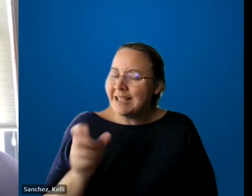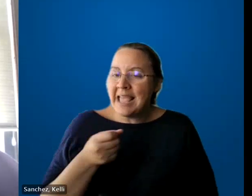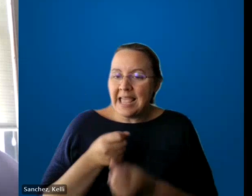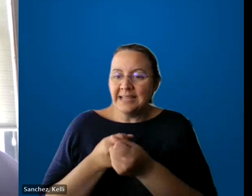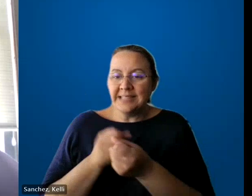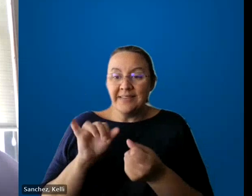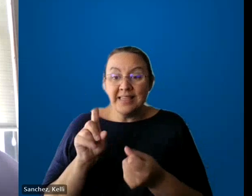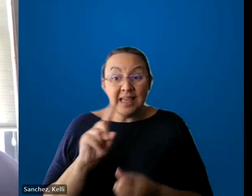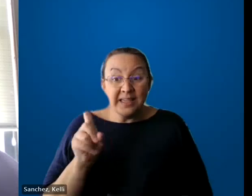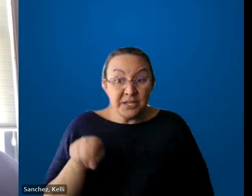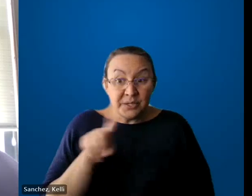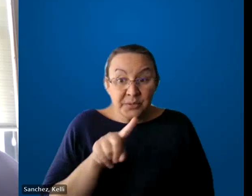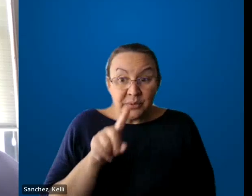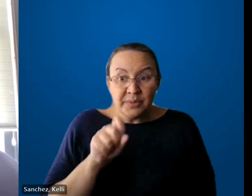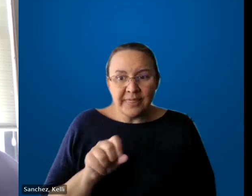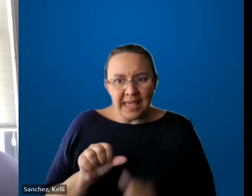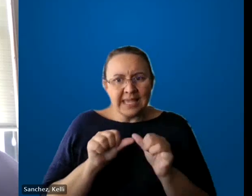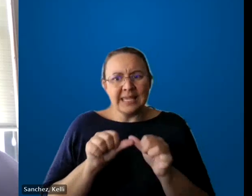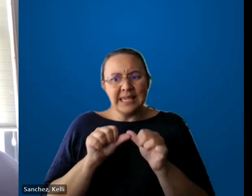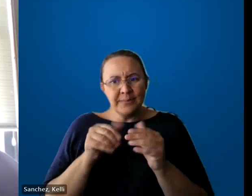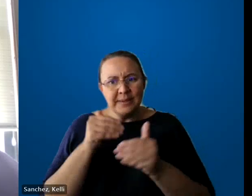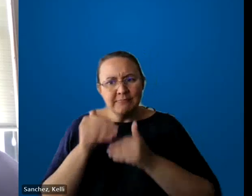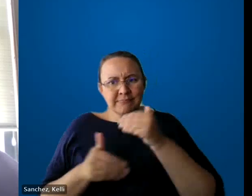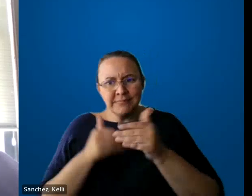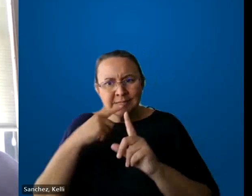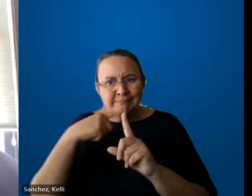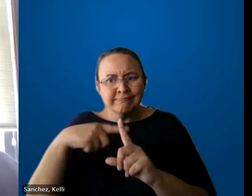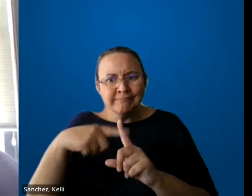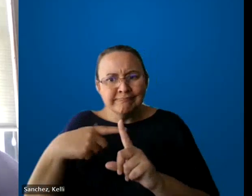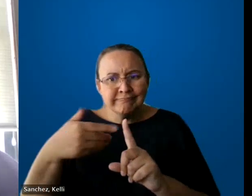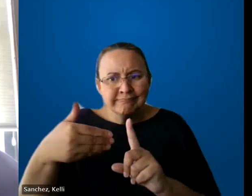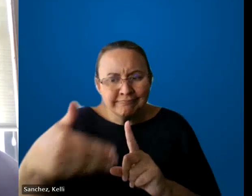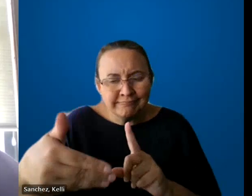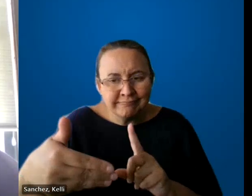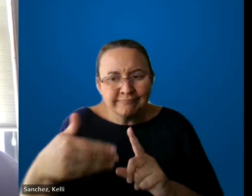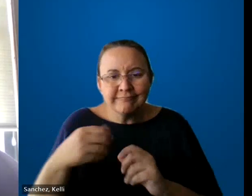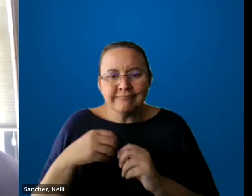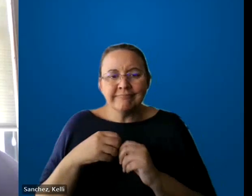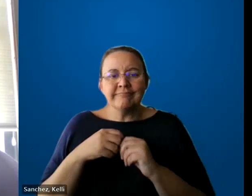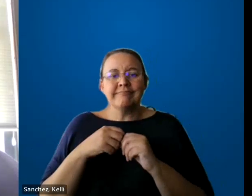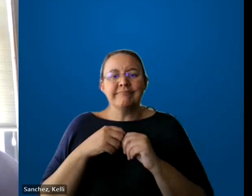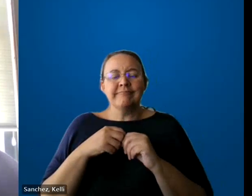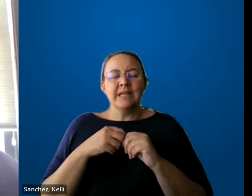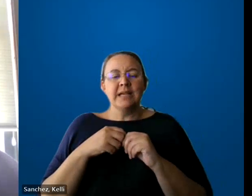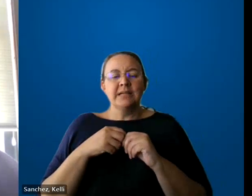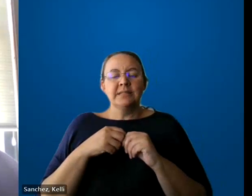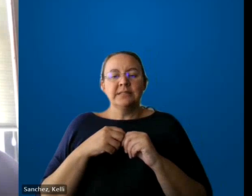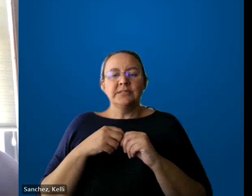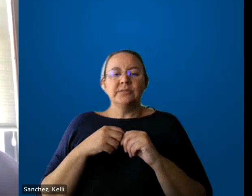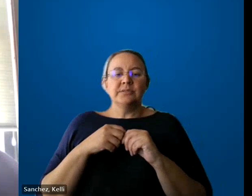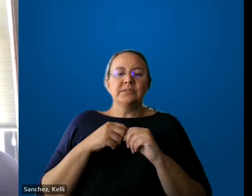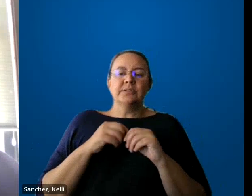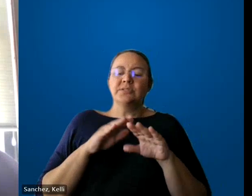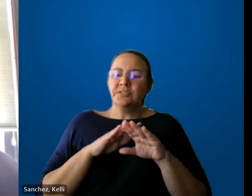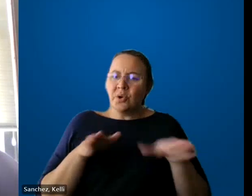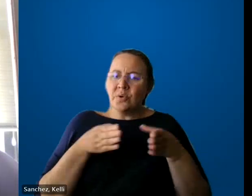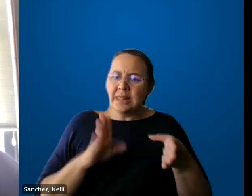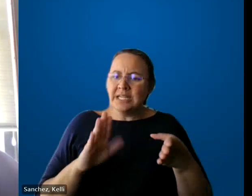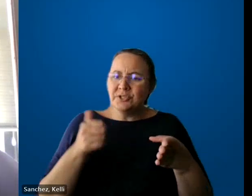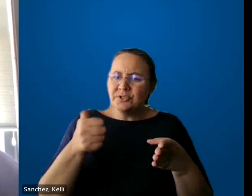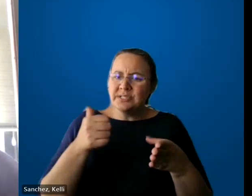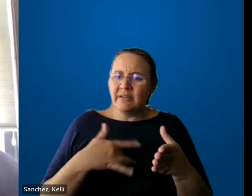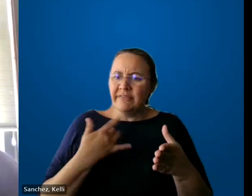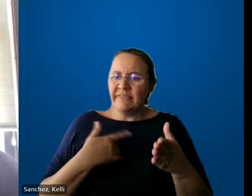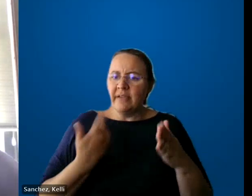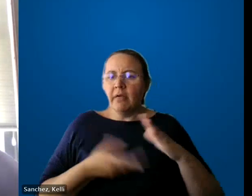guys that keep the movement going even in crazy times. So don't let yourself get too